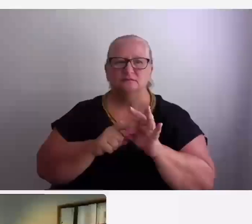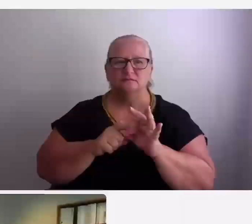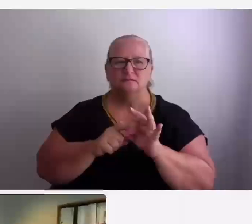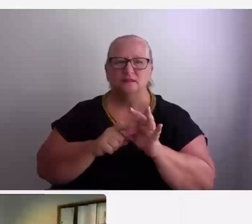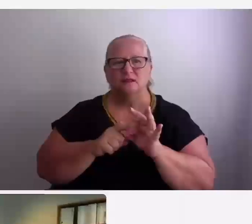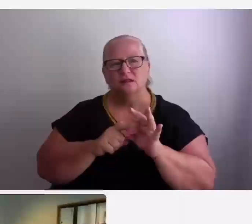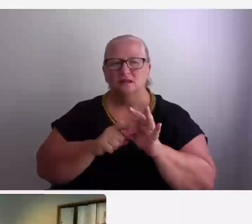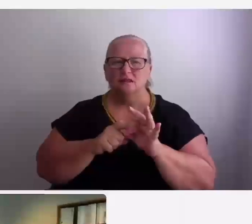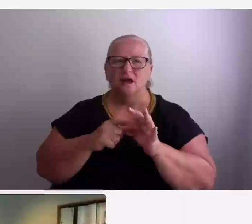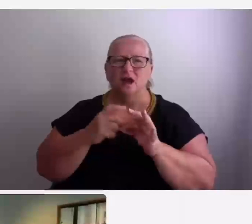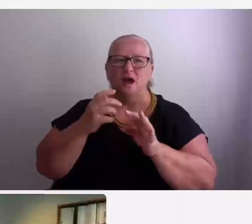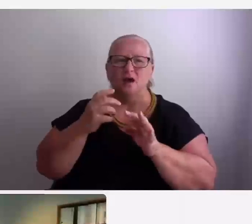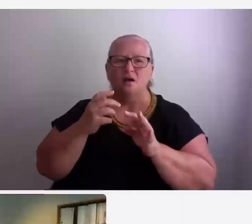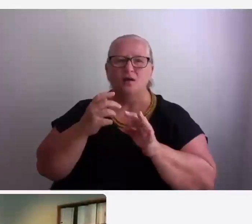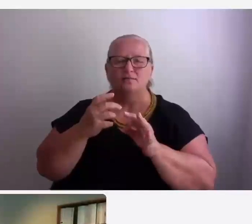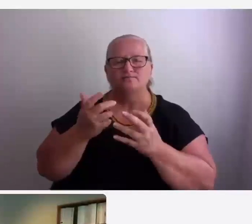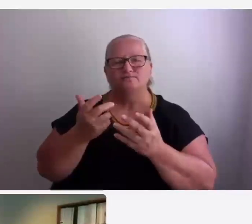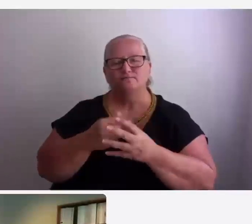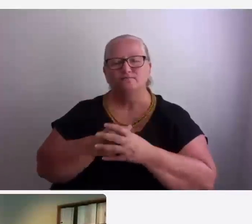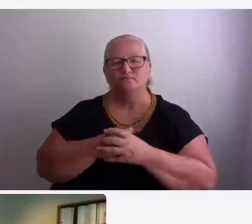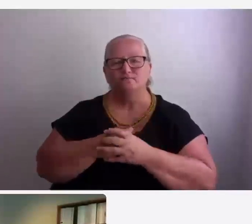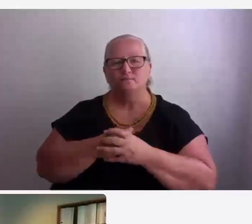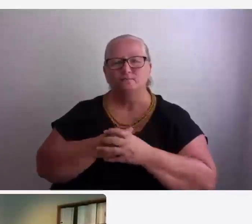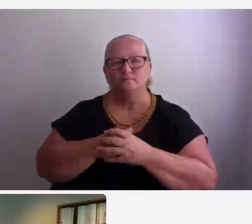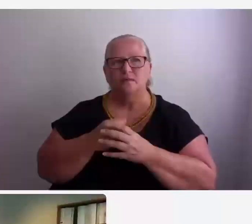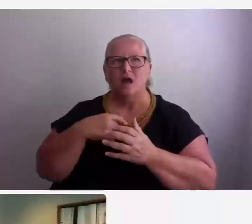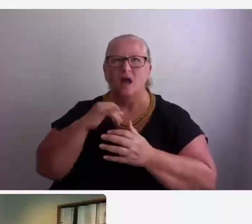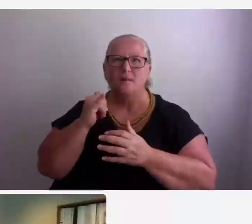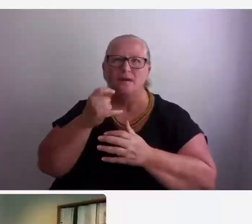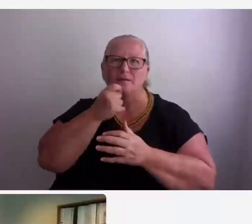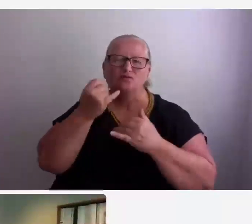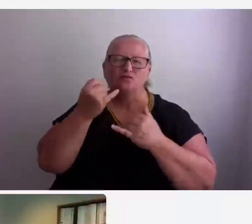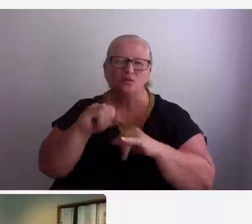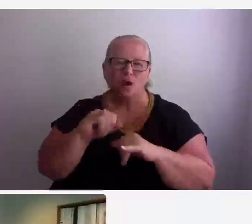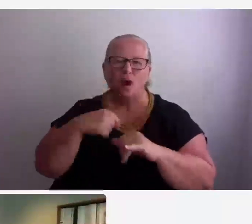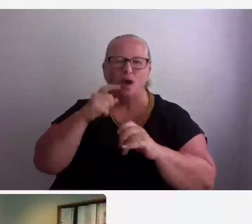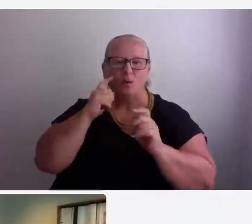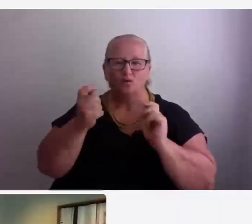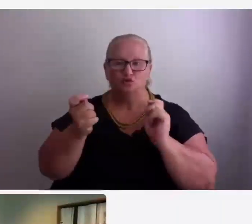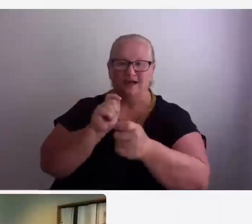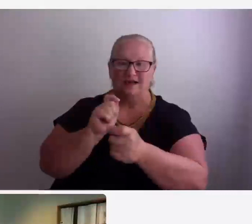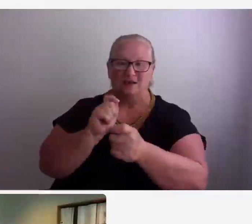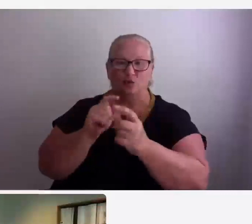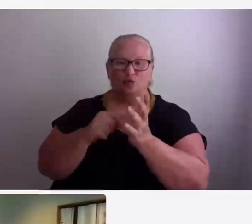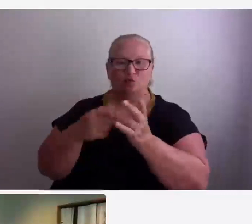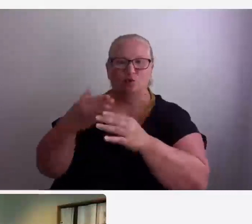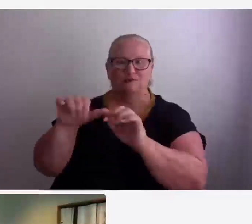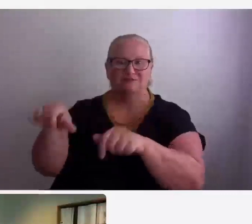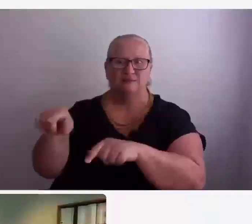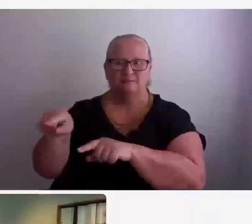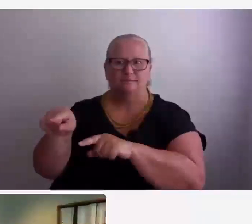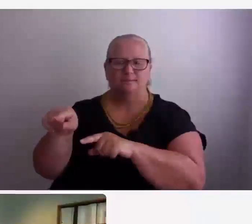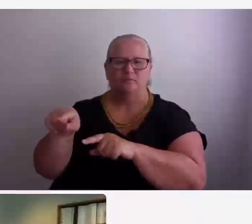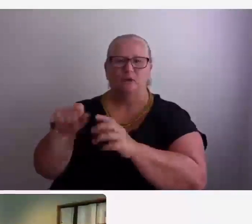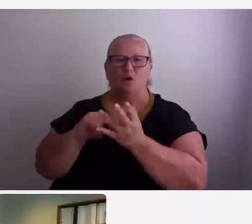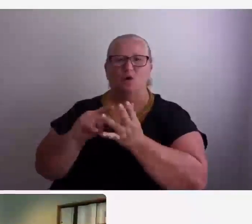Once we switch, look, I might be slightly wrong here. We're switching over to AN-ACC, so I guess at a